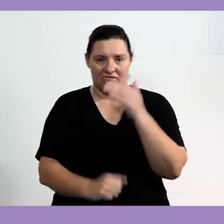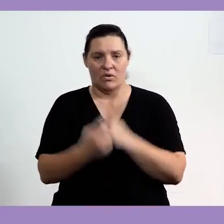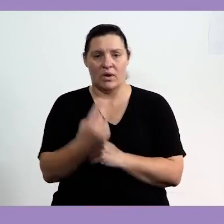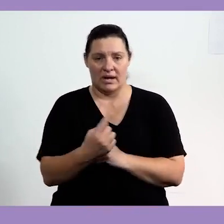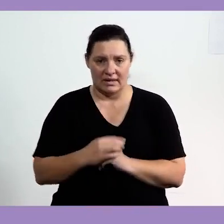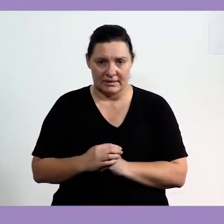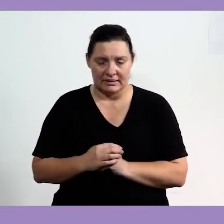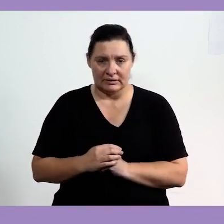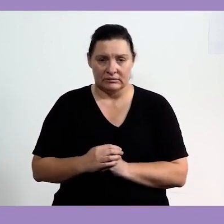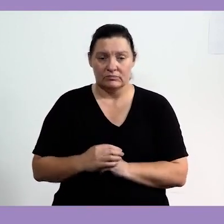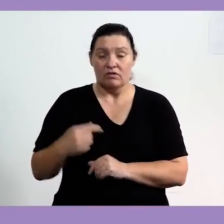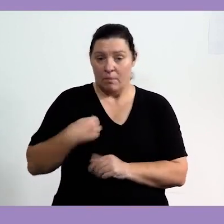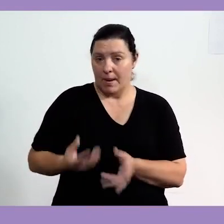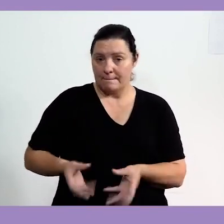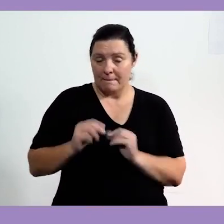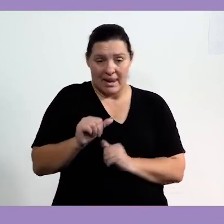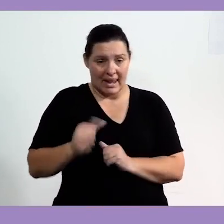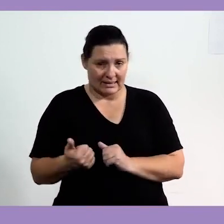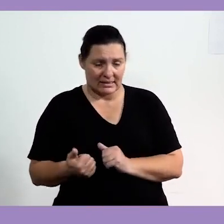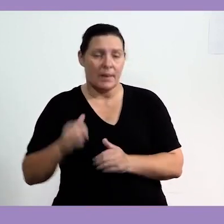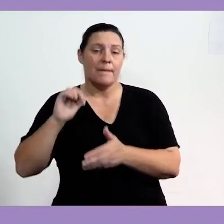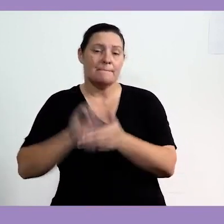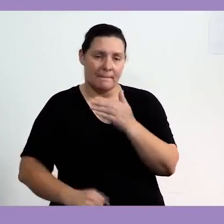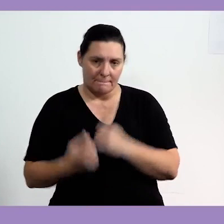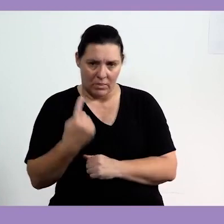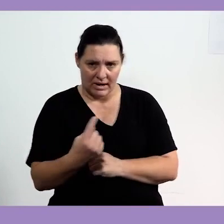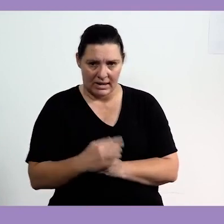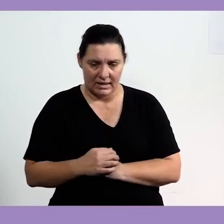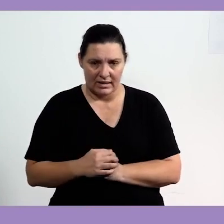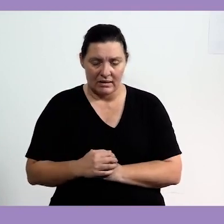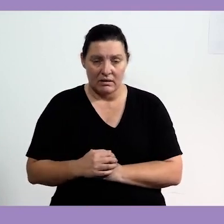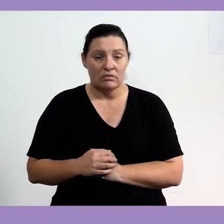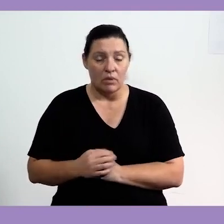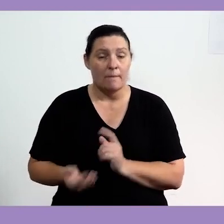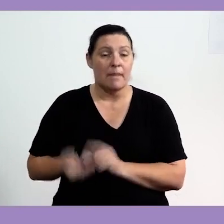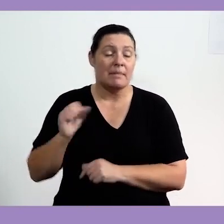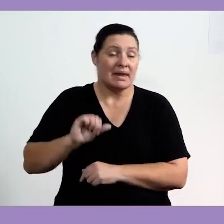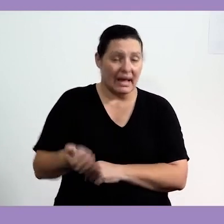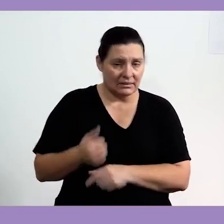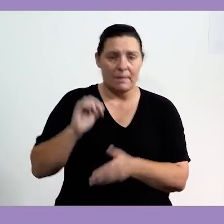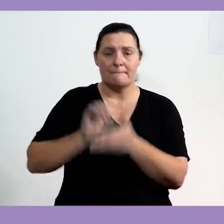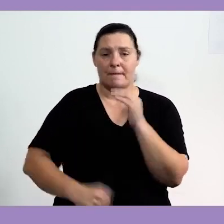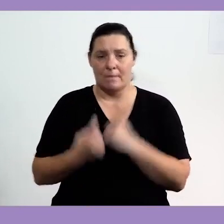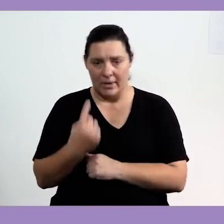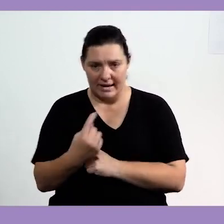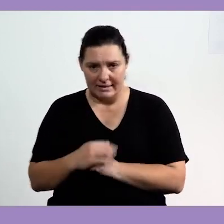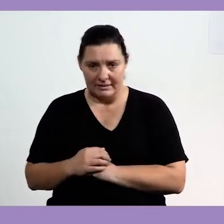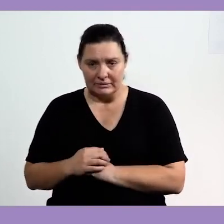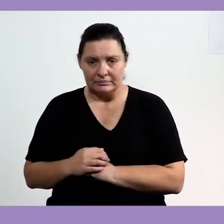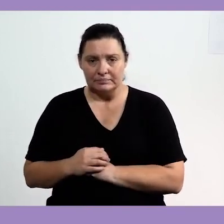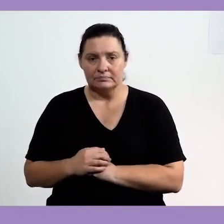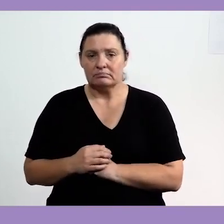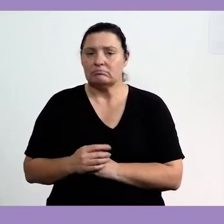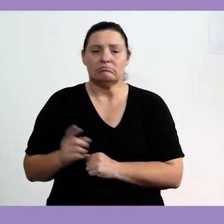a 1. So for me to get to the next one, I'm subtracting 1. And for me to get to the next one, I am